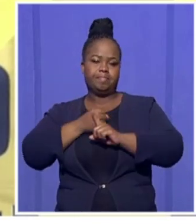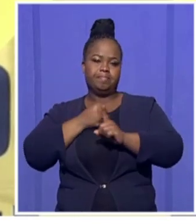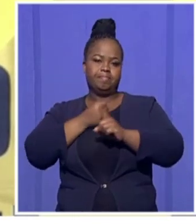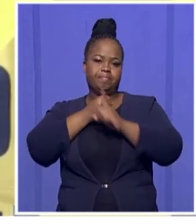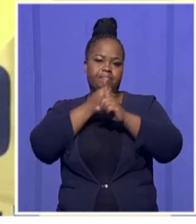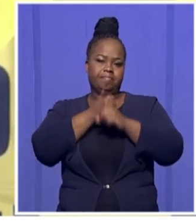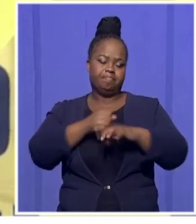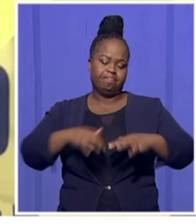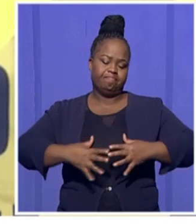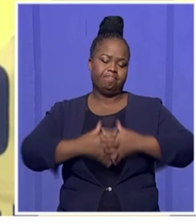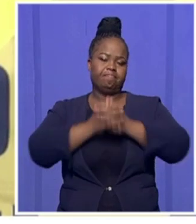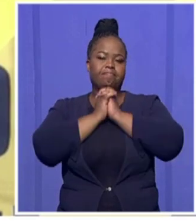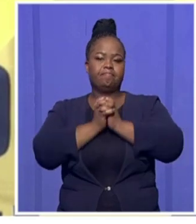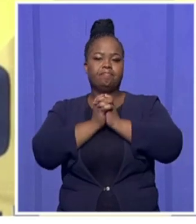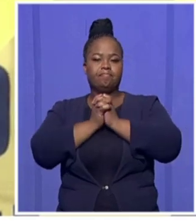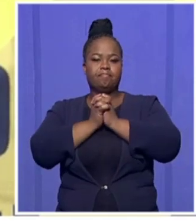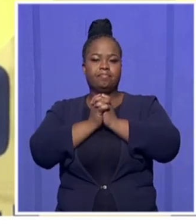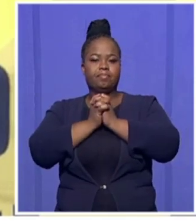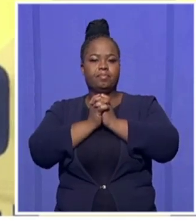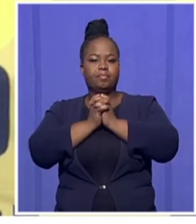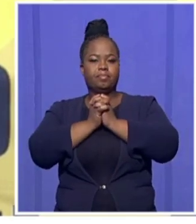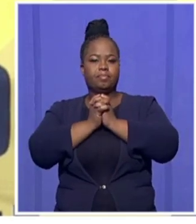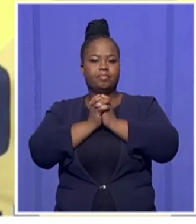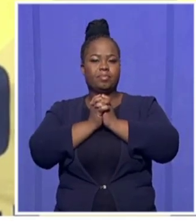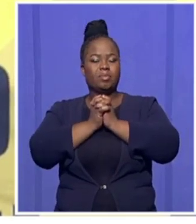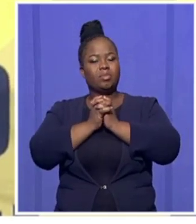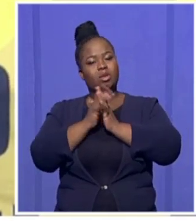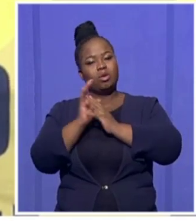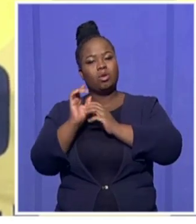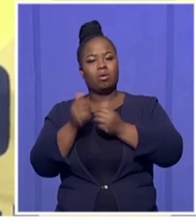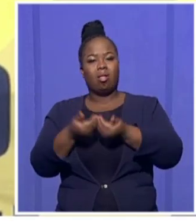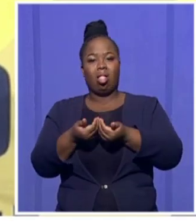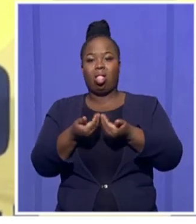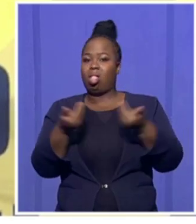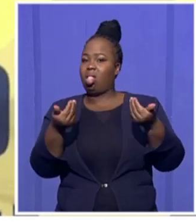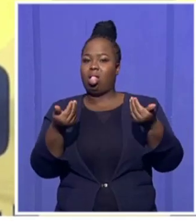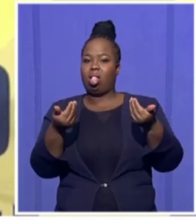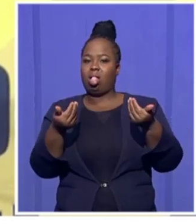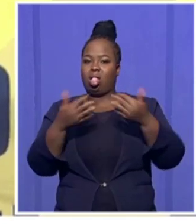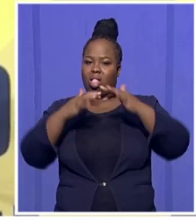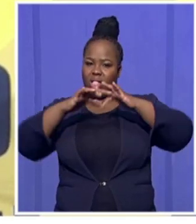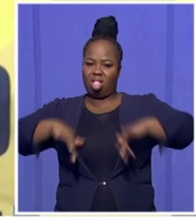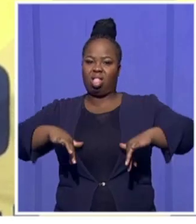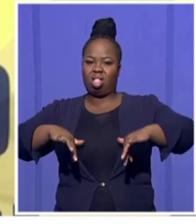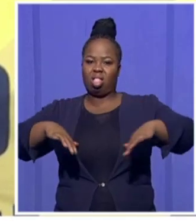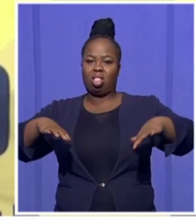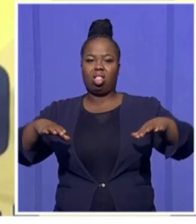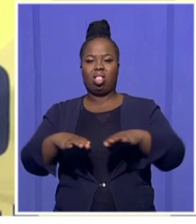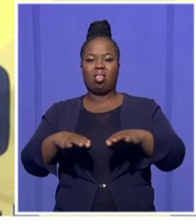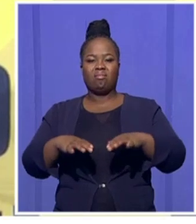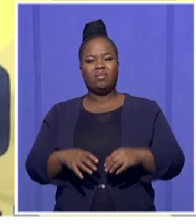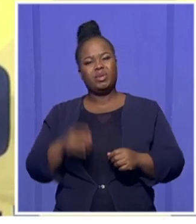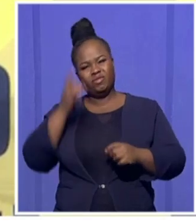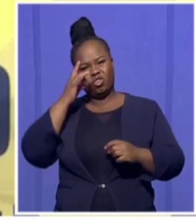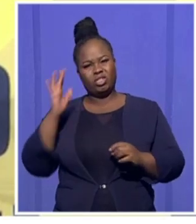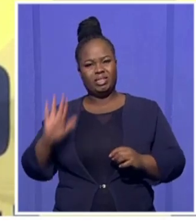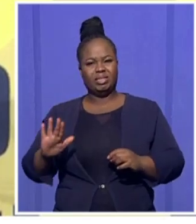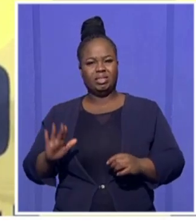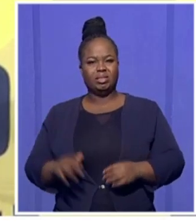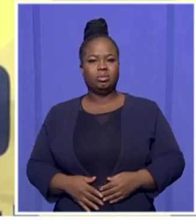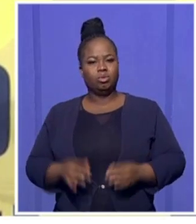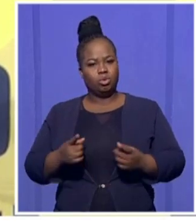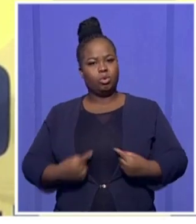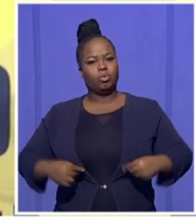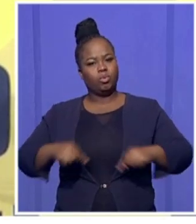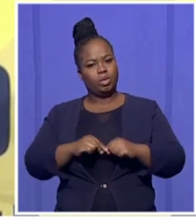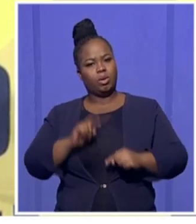of unity, and let all factions be buried and forgotten. We are